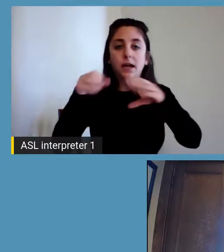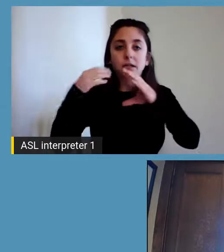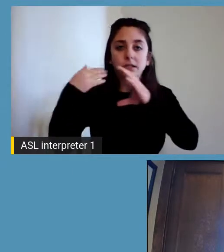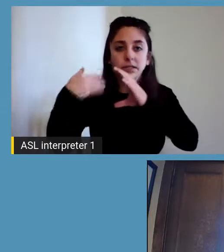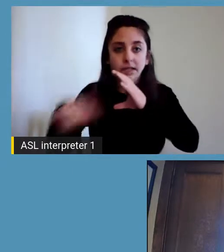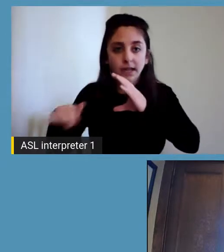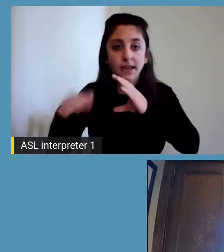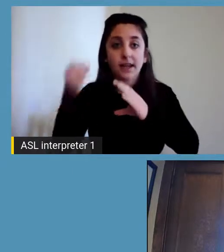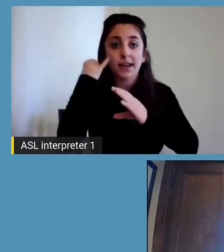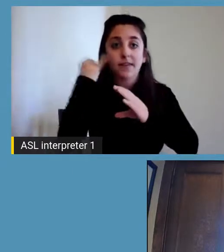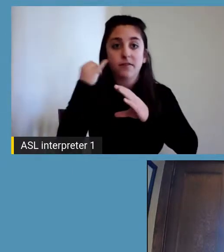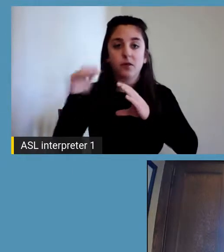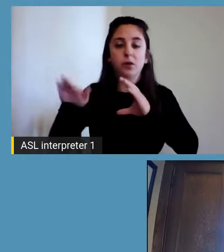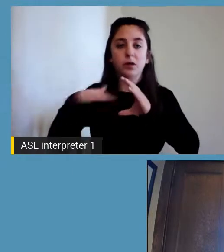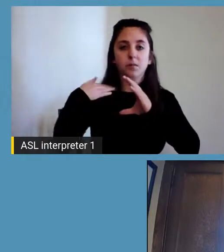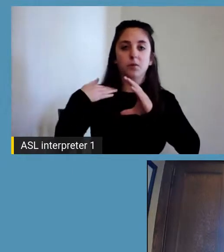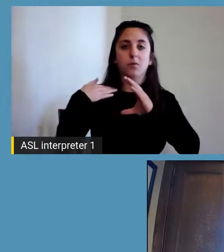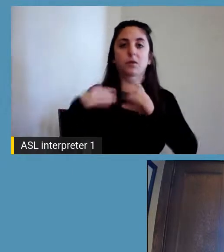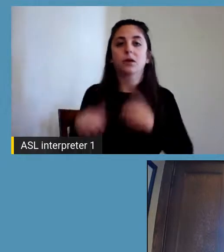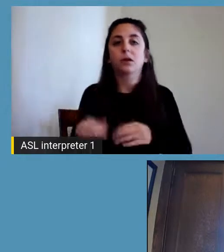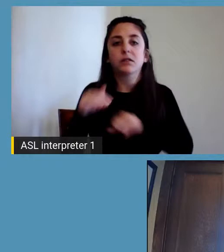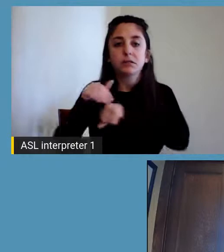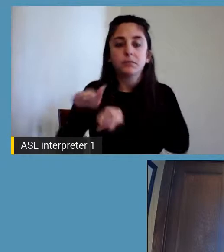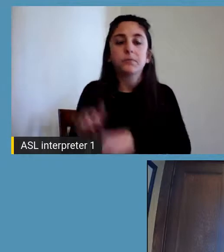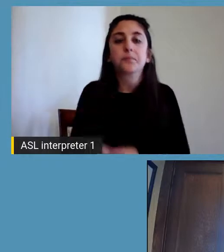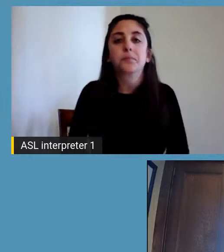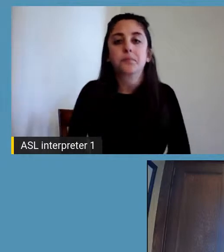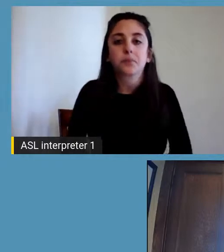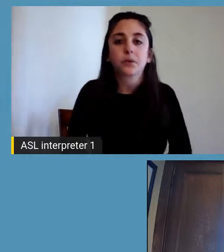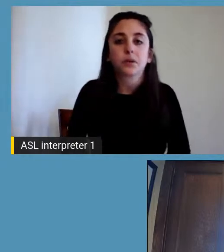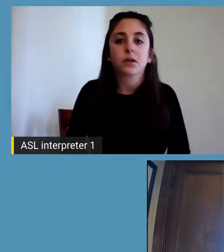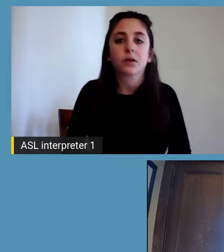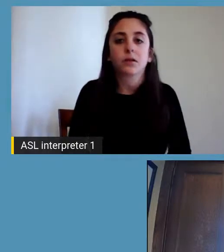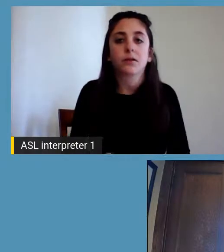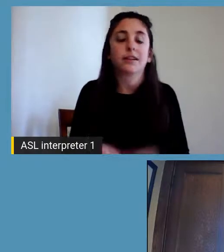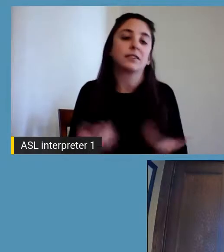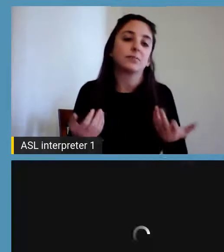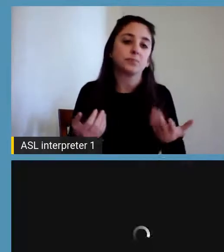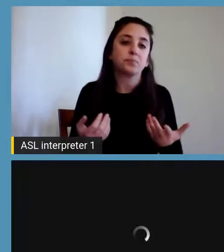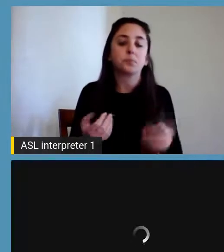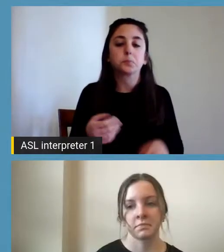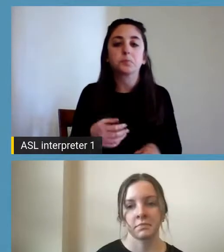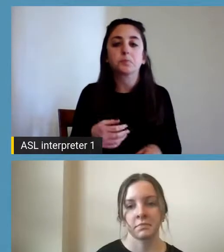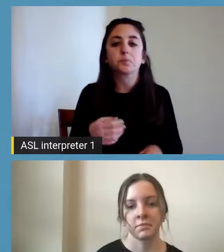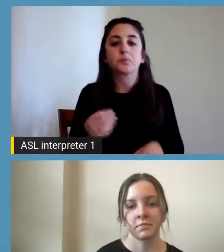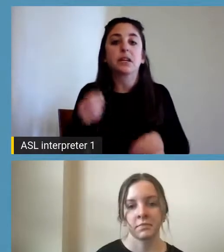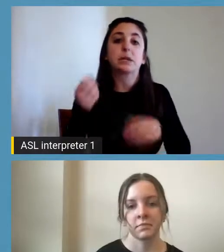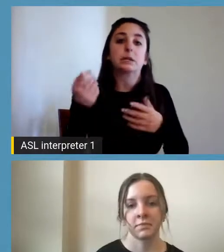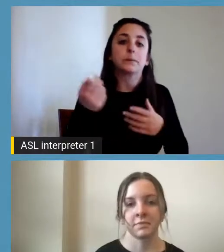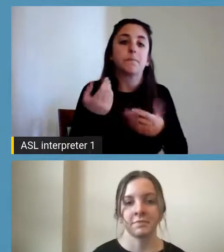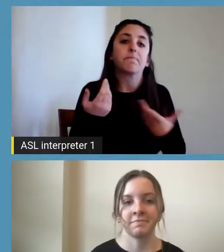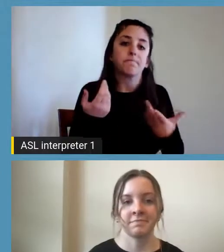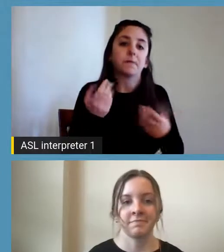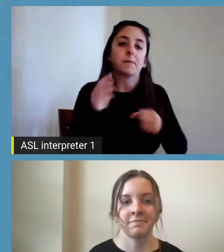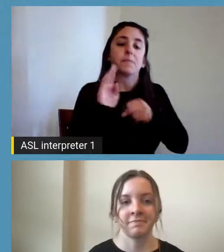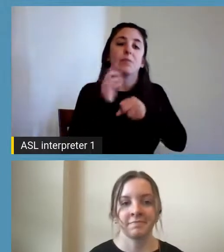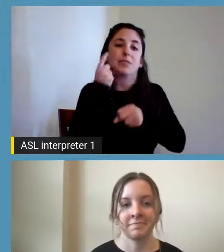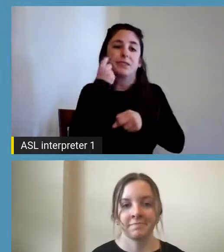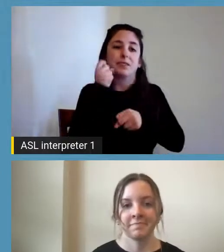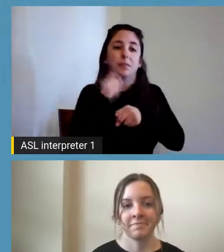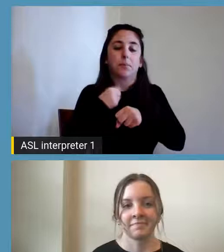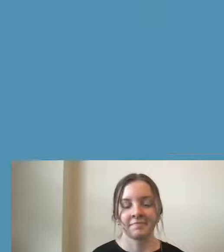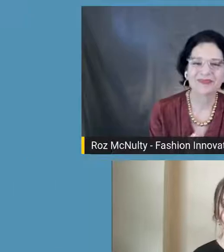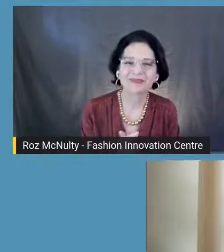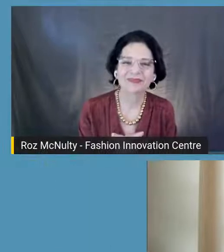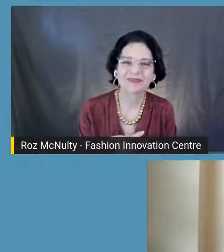it to the Oculus store, and I will. It's just a matter of time. It's been a busy Christmas.